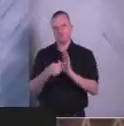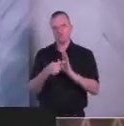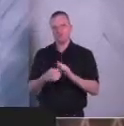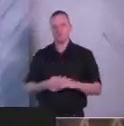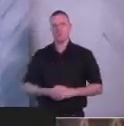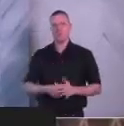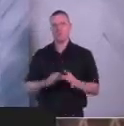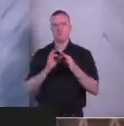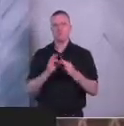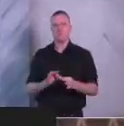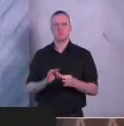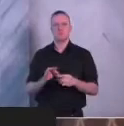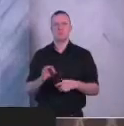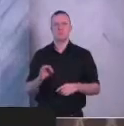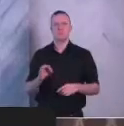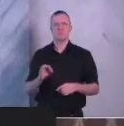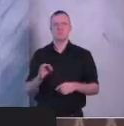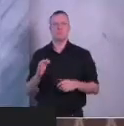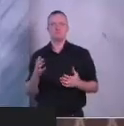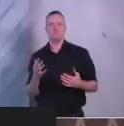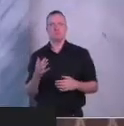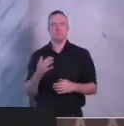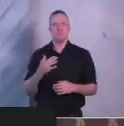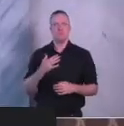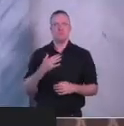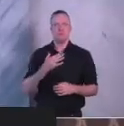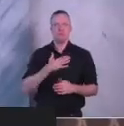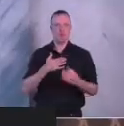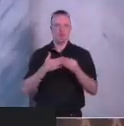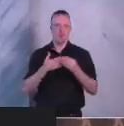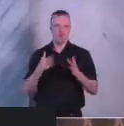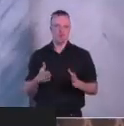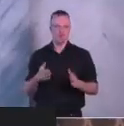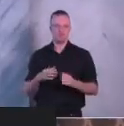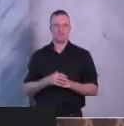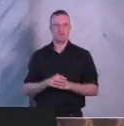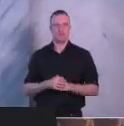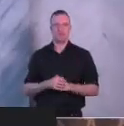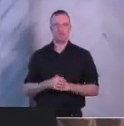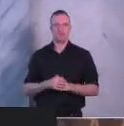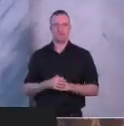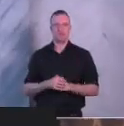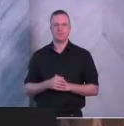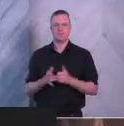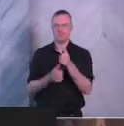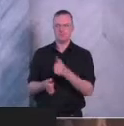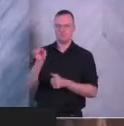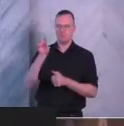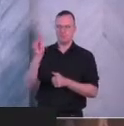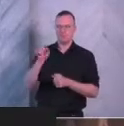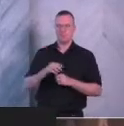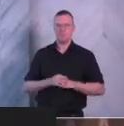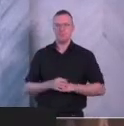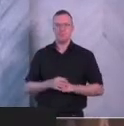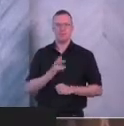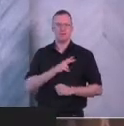in terms of my leader. One of the things is I've